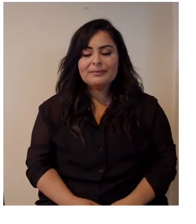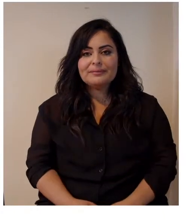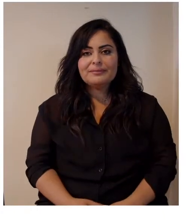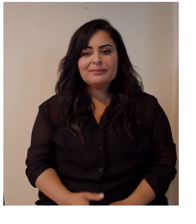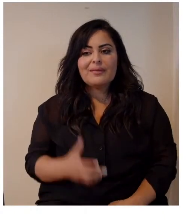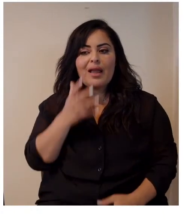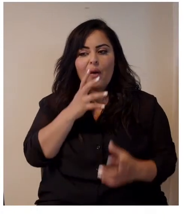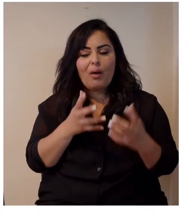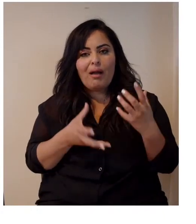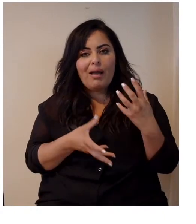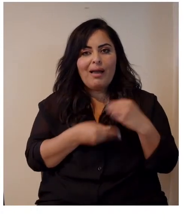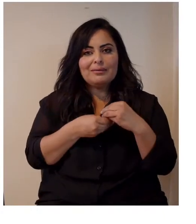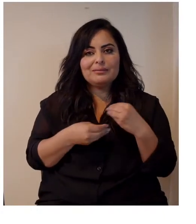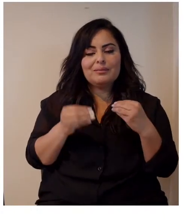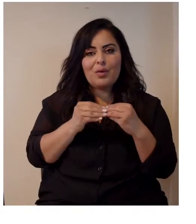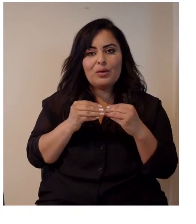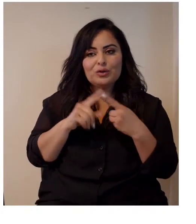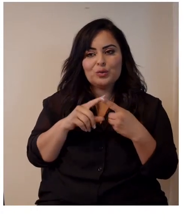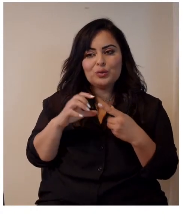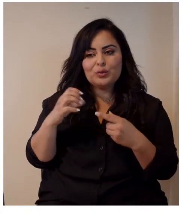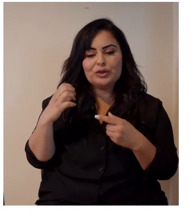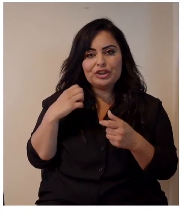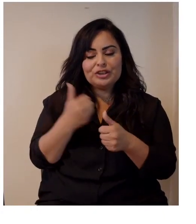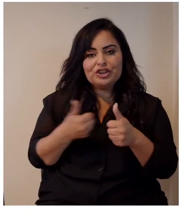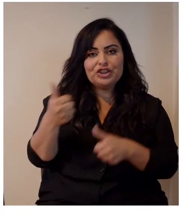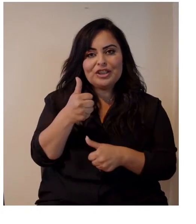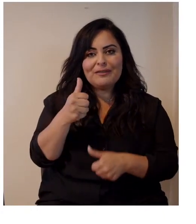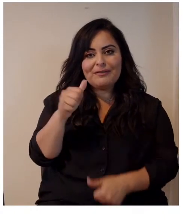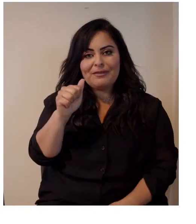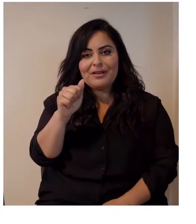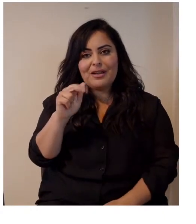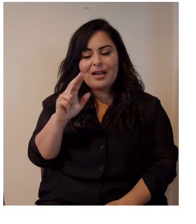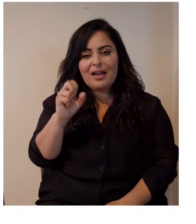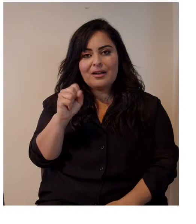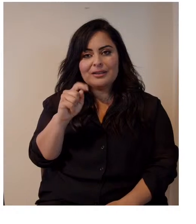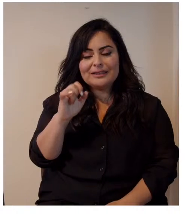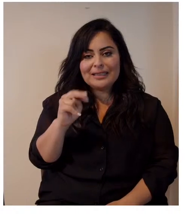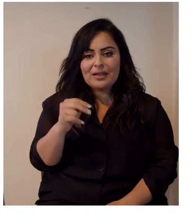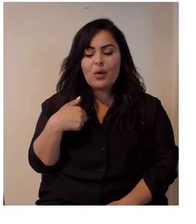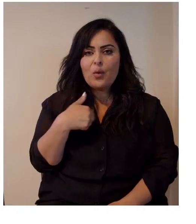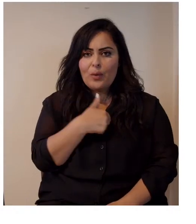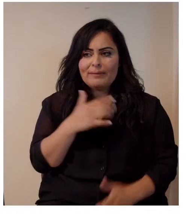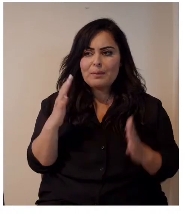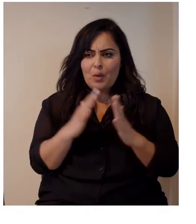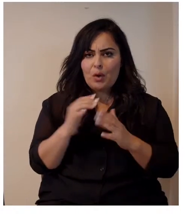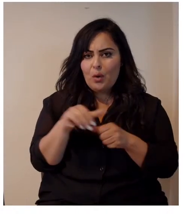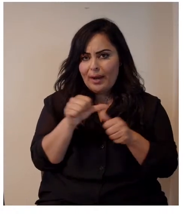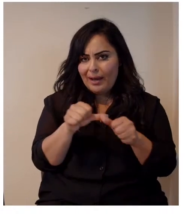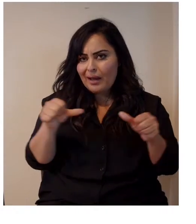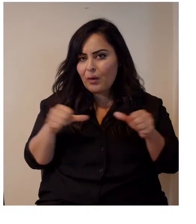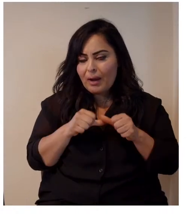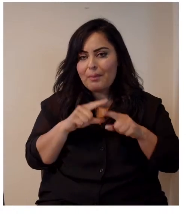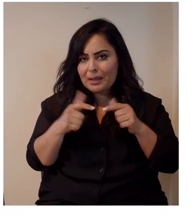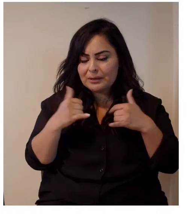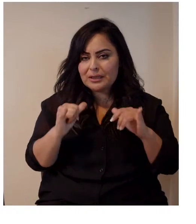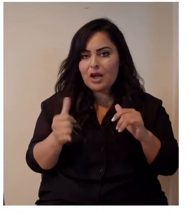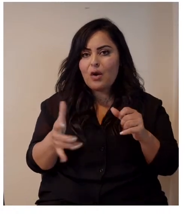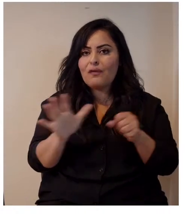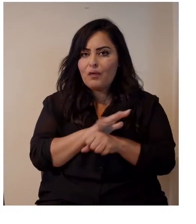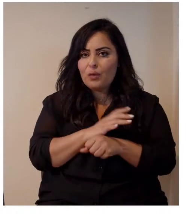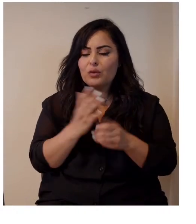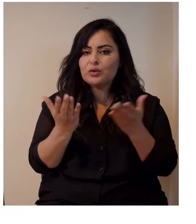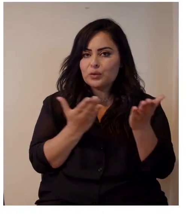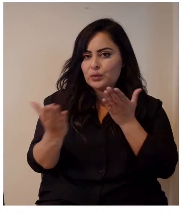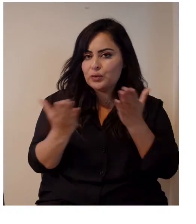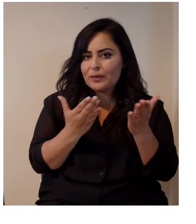expand on what Chief Augustine stated earlier, we are a full-service city, smaller service area, obviously, than Edison. As of 4